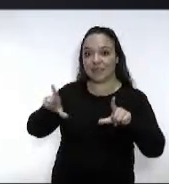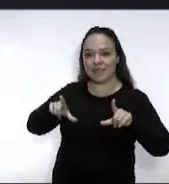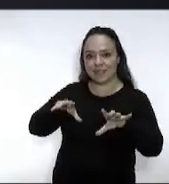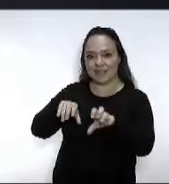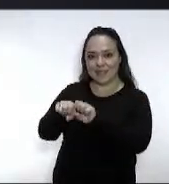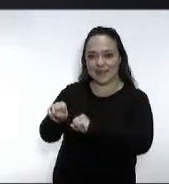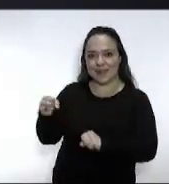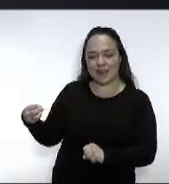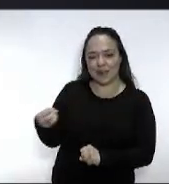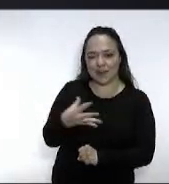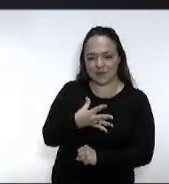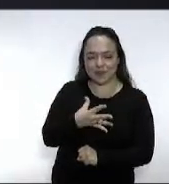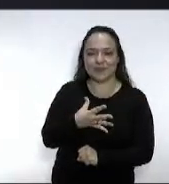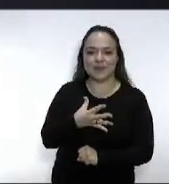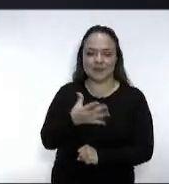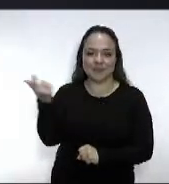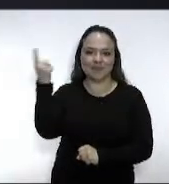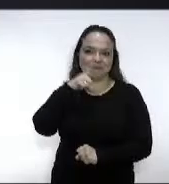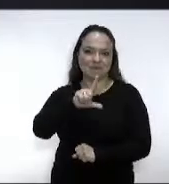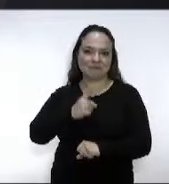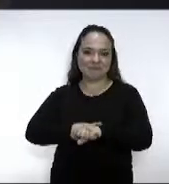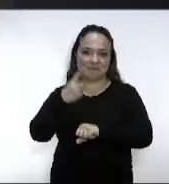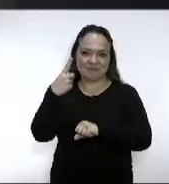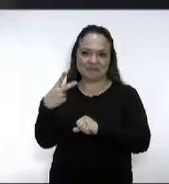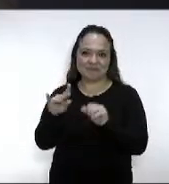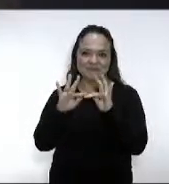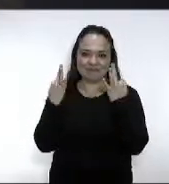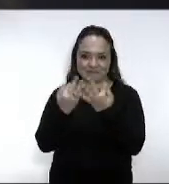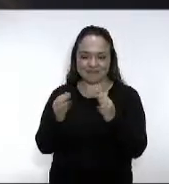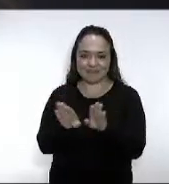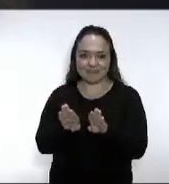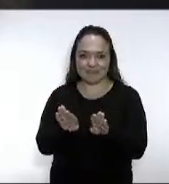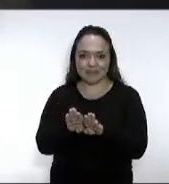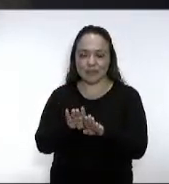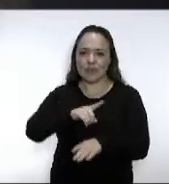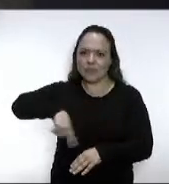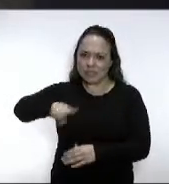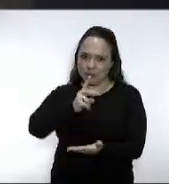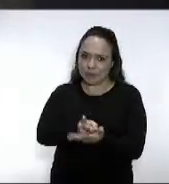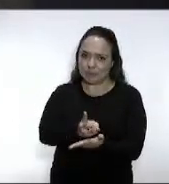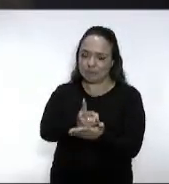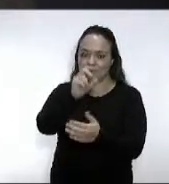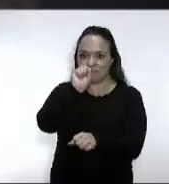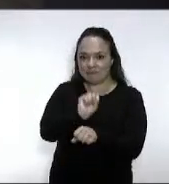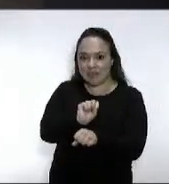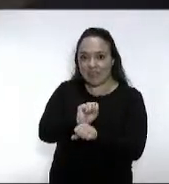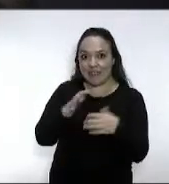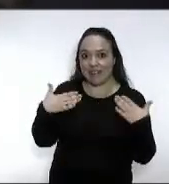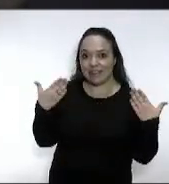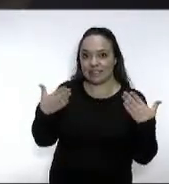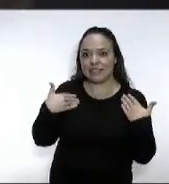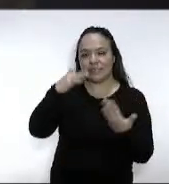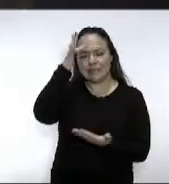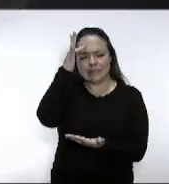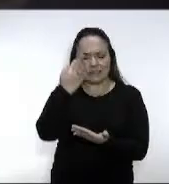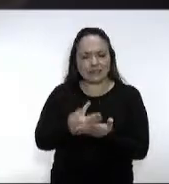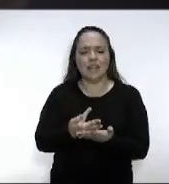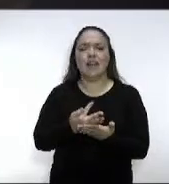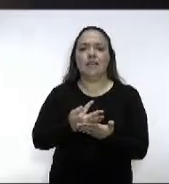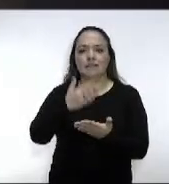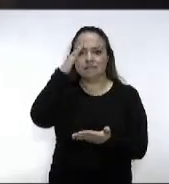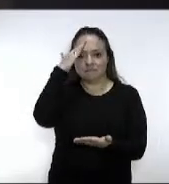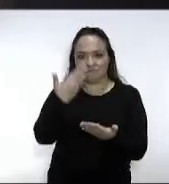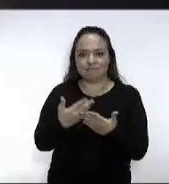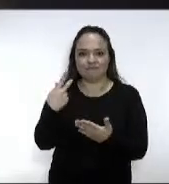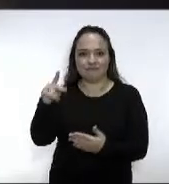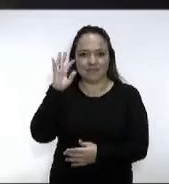congratulate especially the graduates and their family members for this conquer. Follow with faith and hope and believe in your dreams. Be